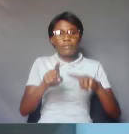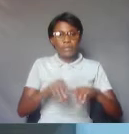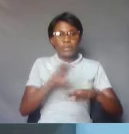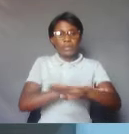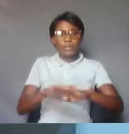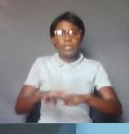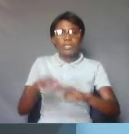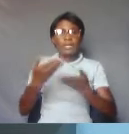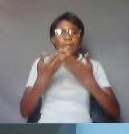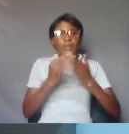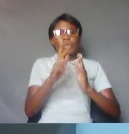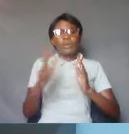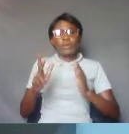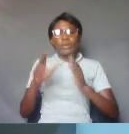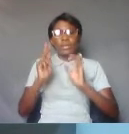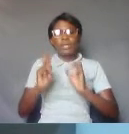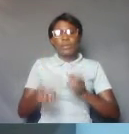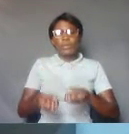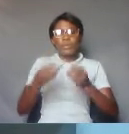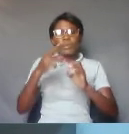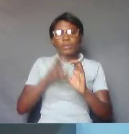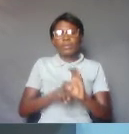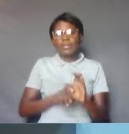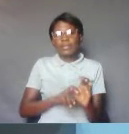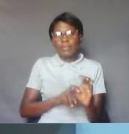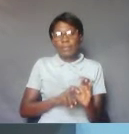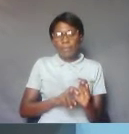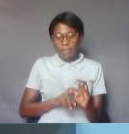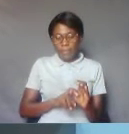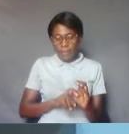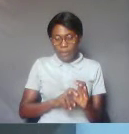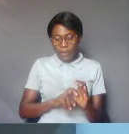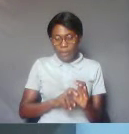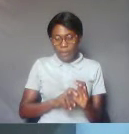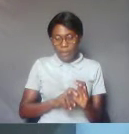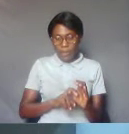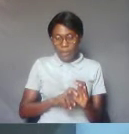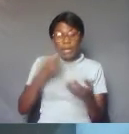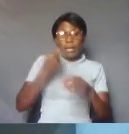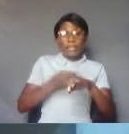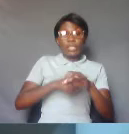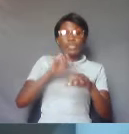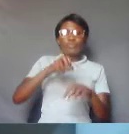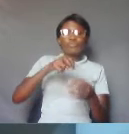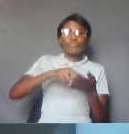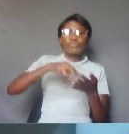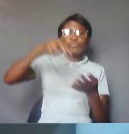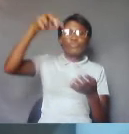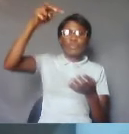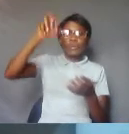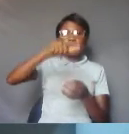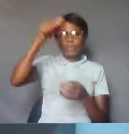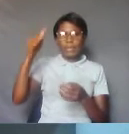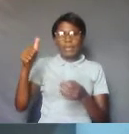their connection and equality at the point of Christ's physical impairment. Christ's disfigured side